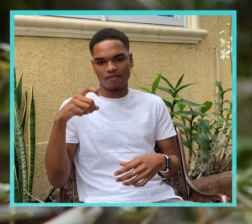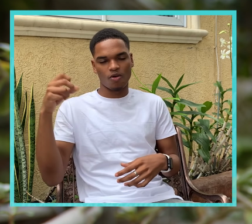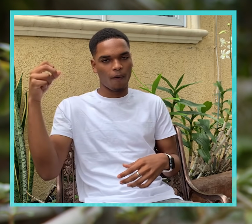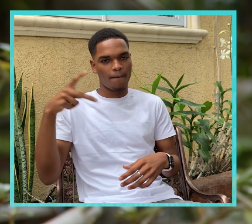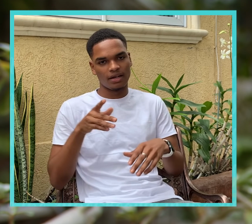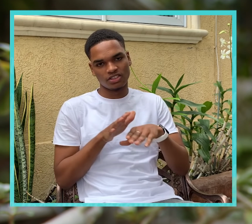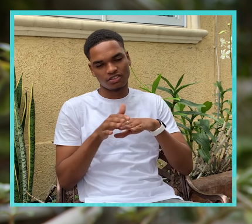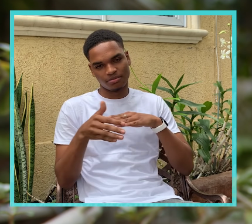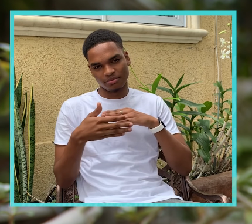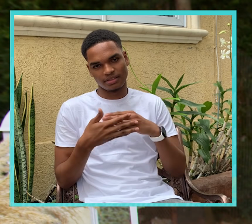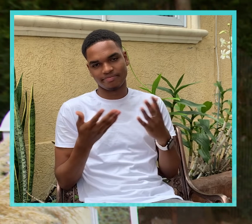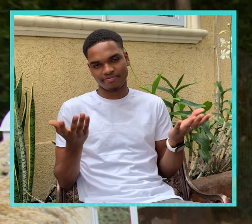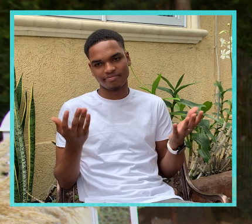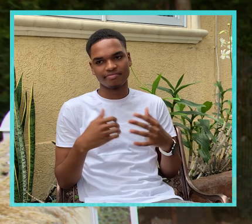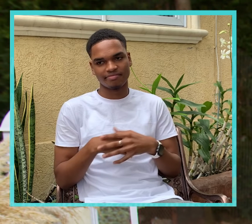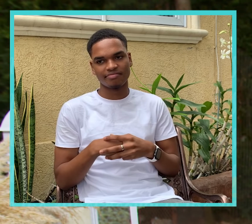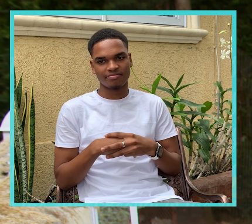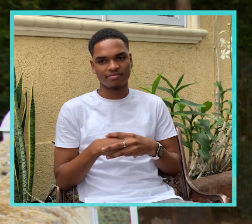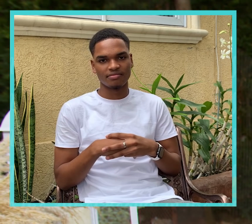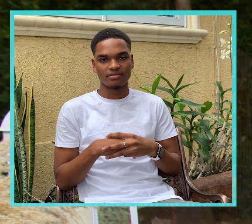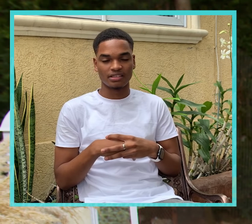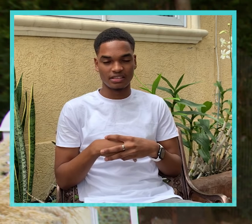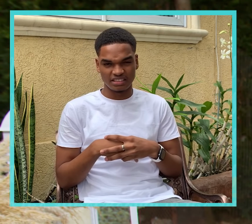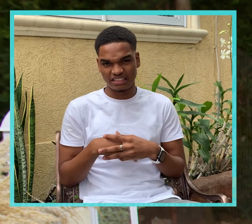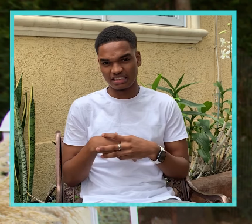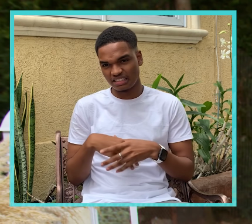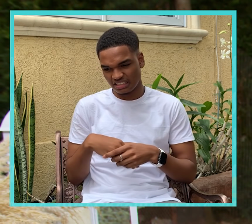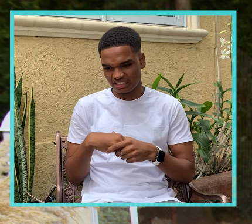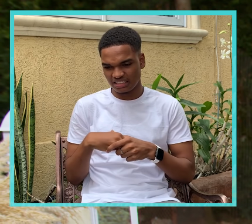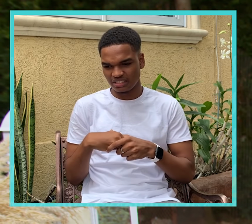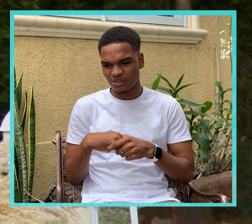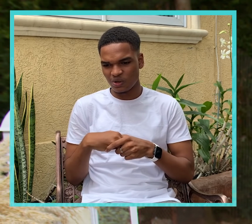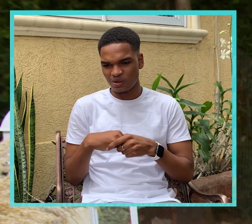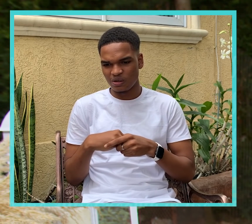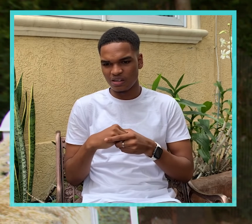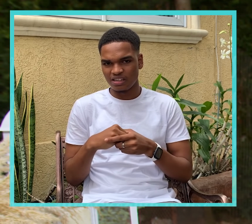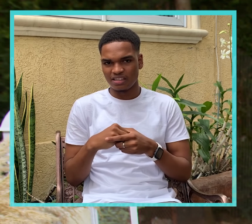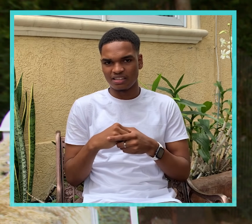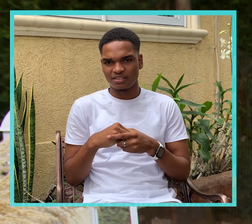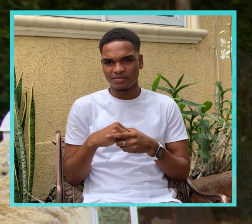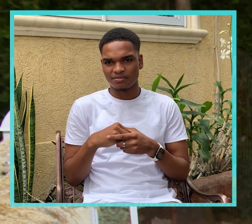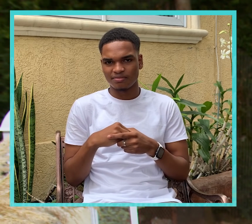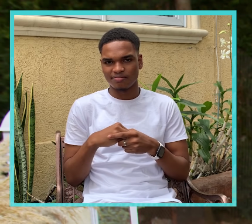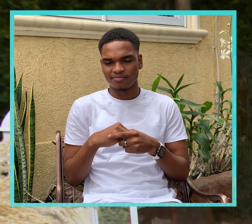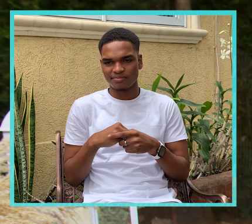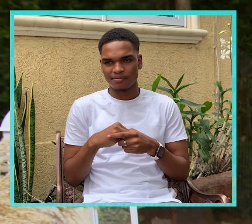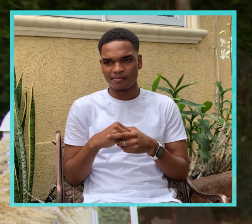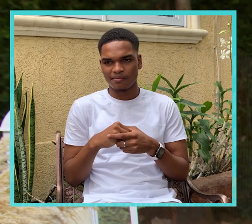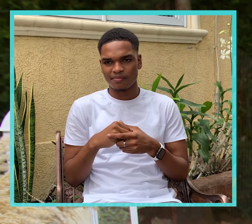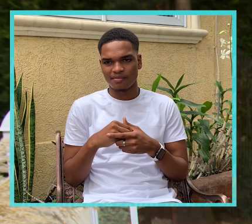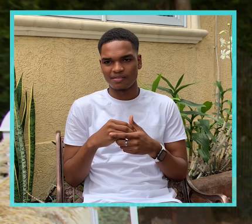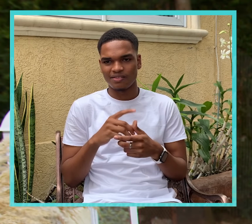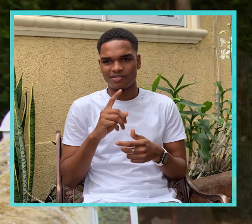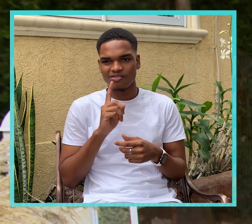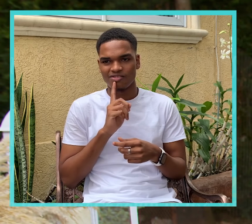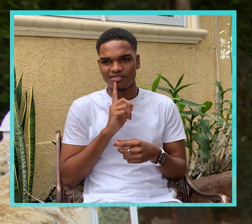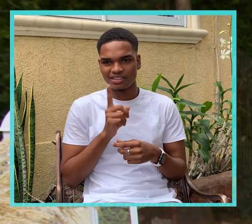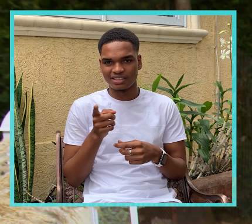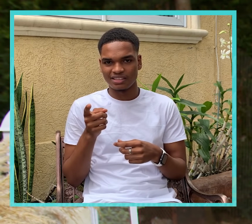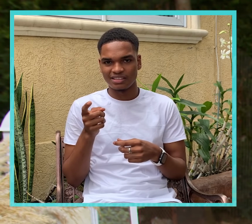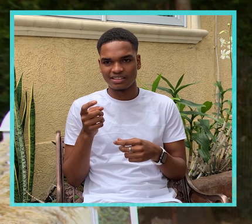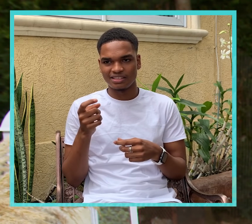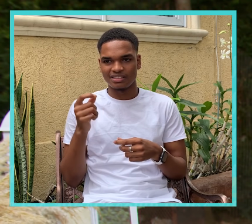that's where life started. And that's when you said, what this, that skillset I have that could be actually